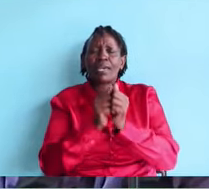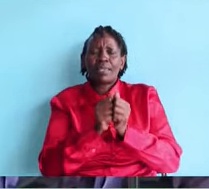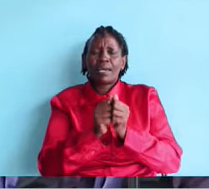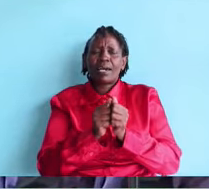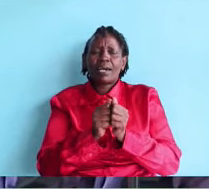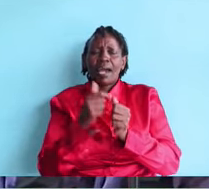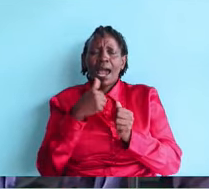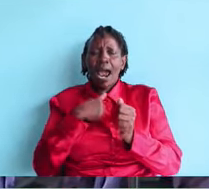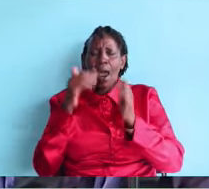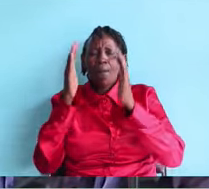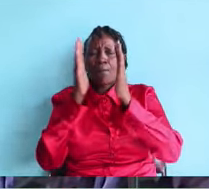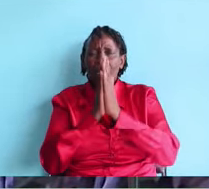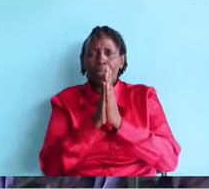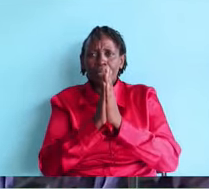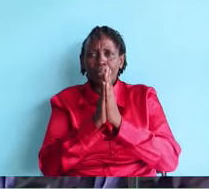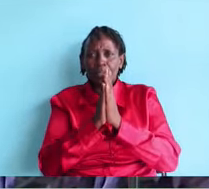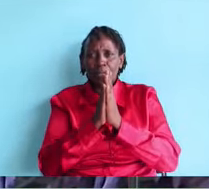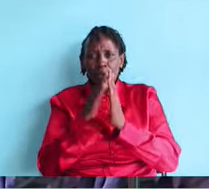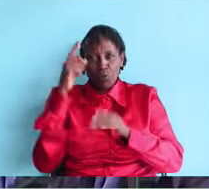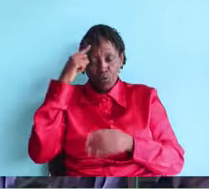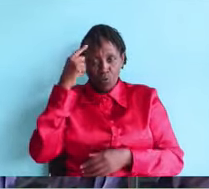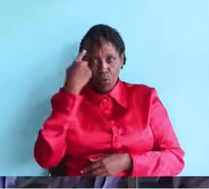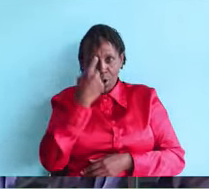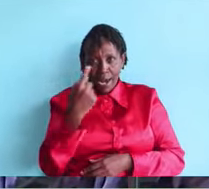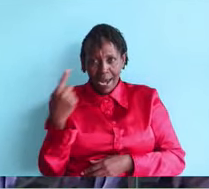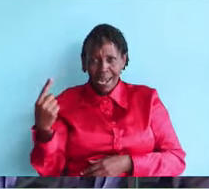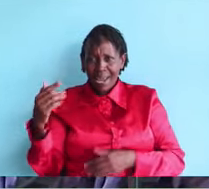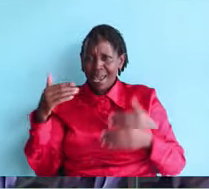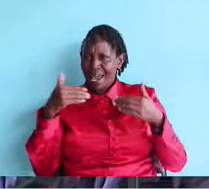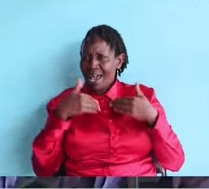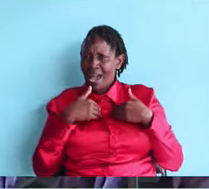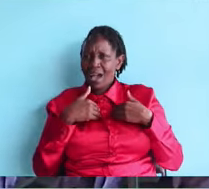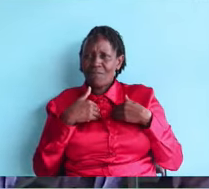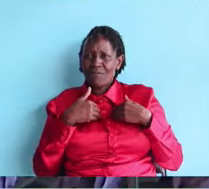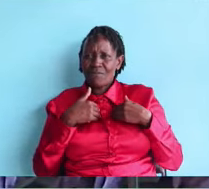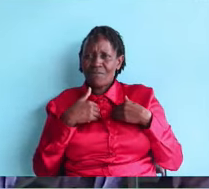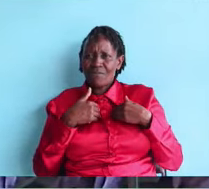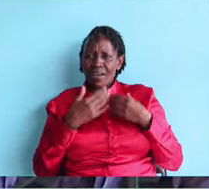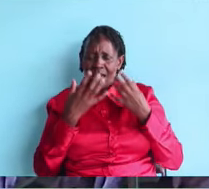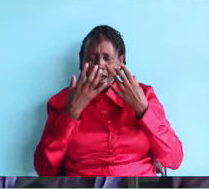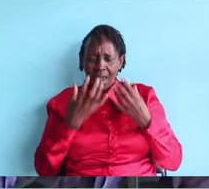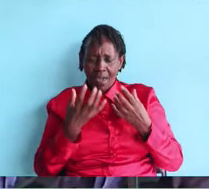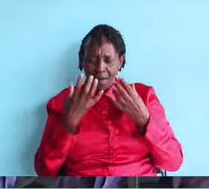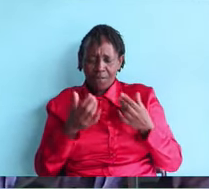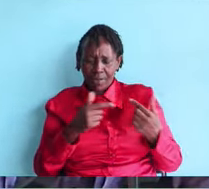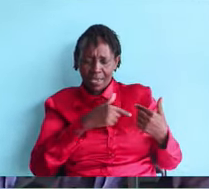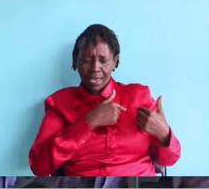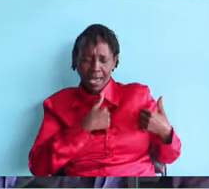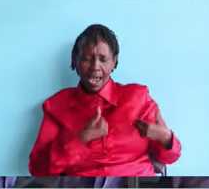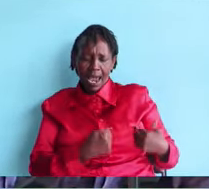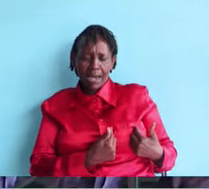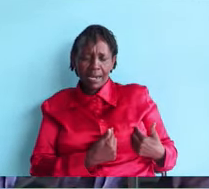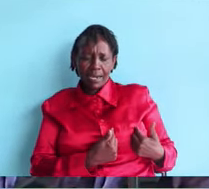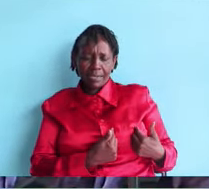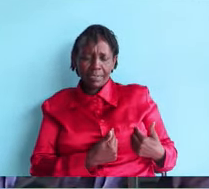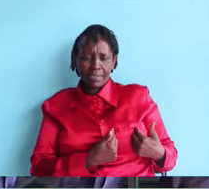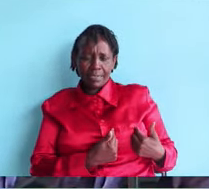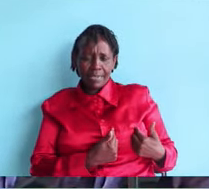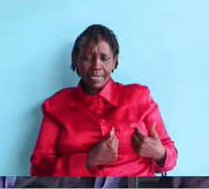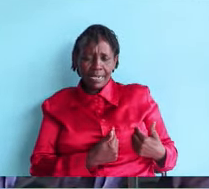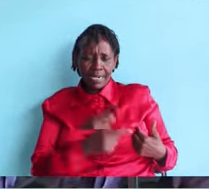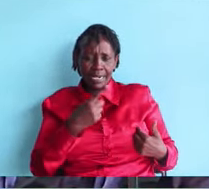pray for anyone who may be carrying hurt in their hearts today, that something didn't go